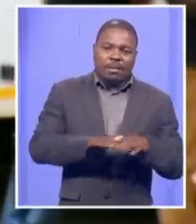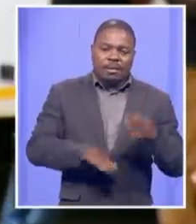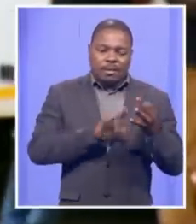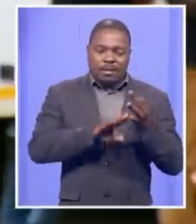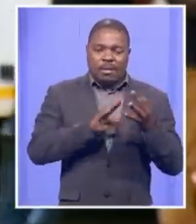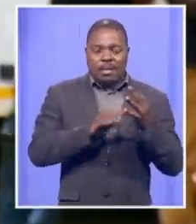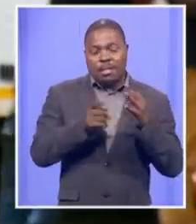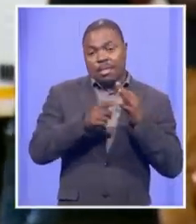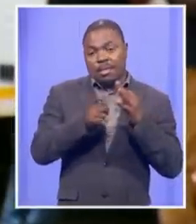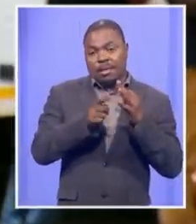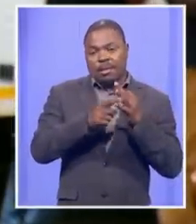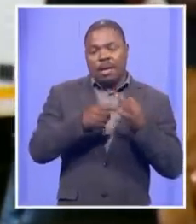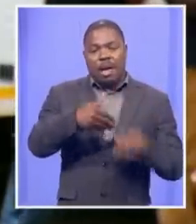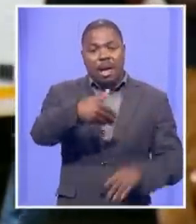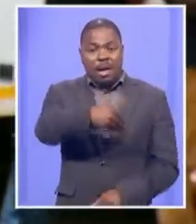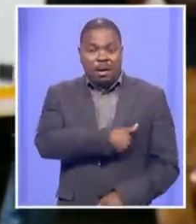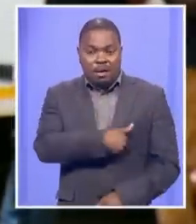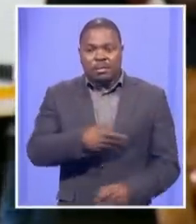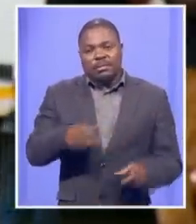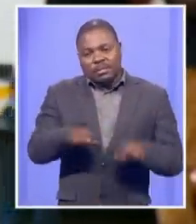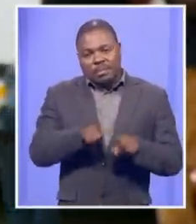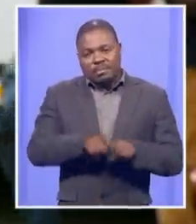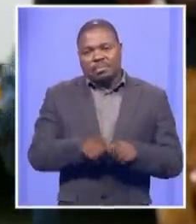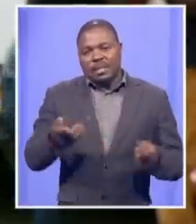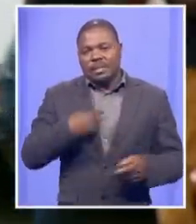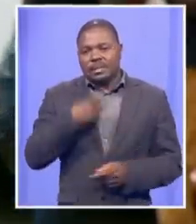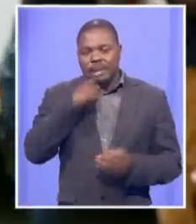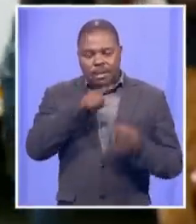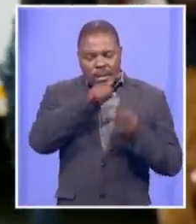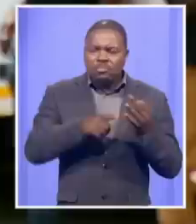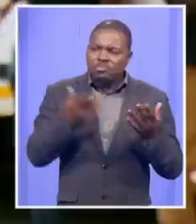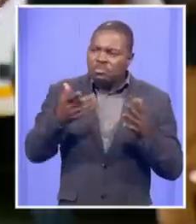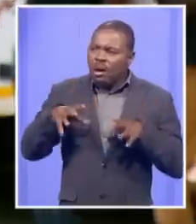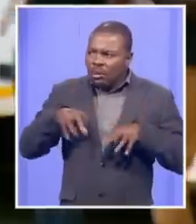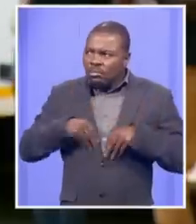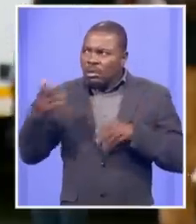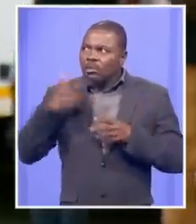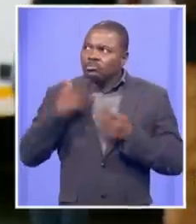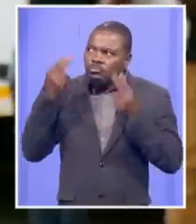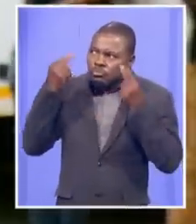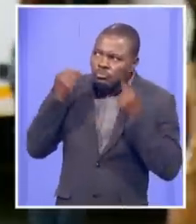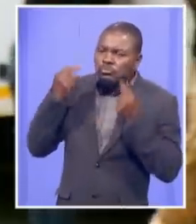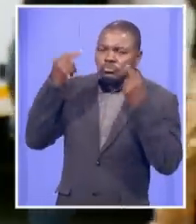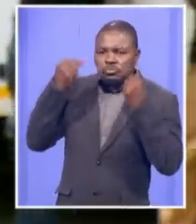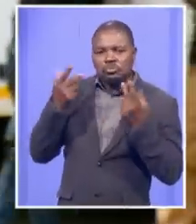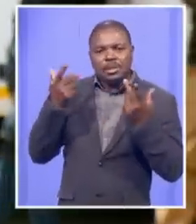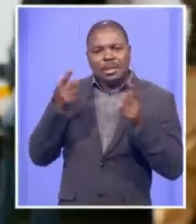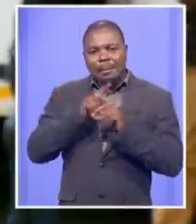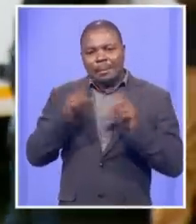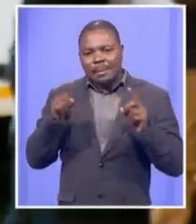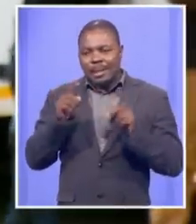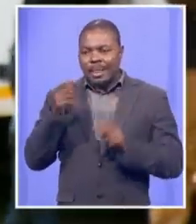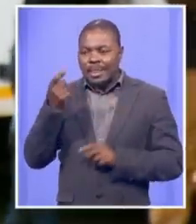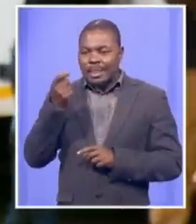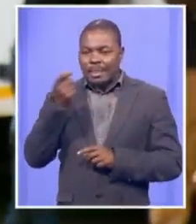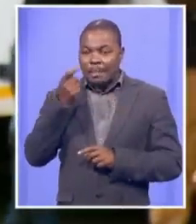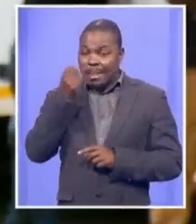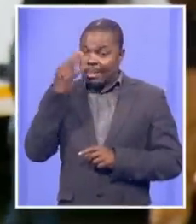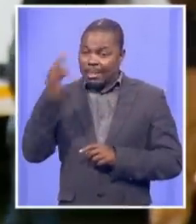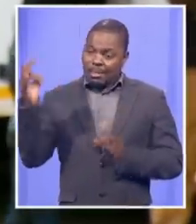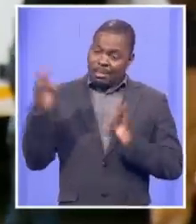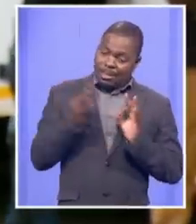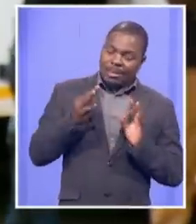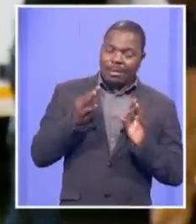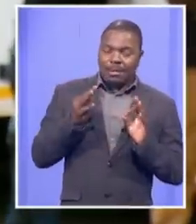the third one that was injured. He does say that they were cooperating, you know, everybody was cooperating with these three men or three